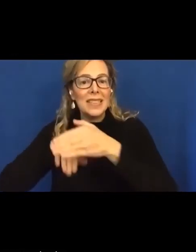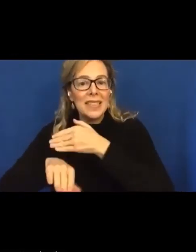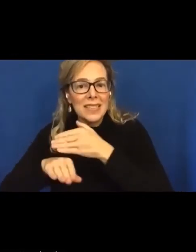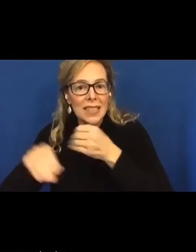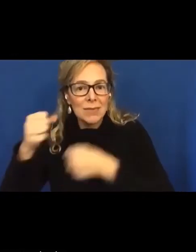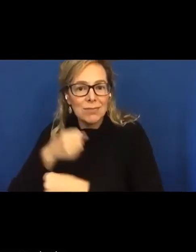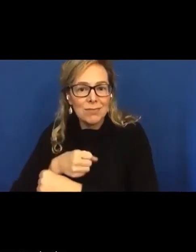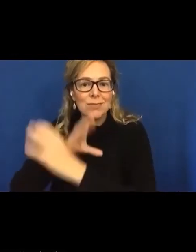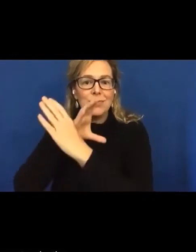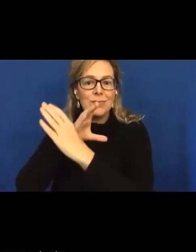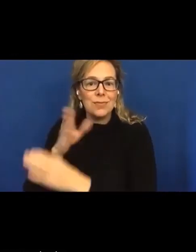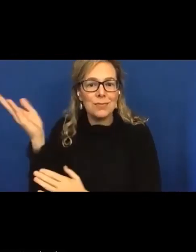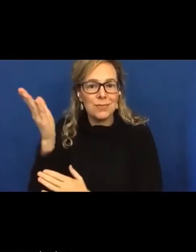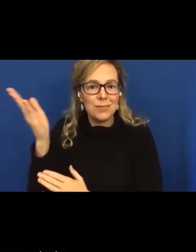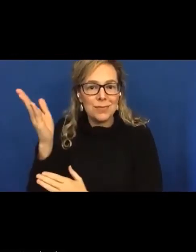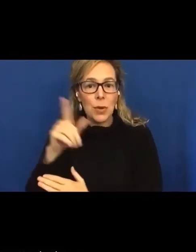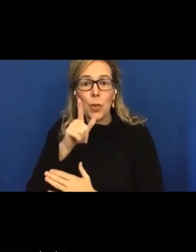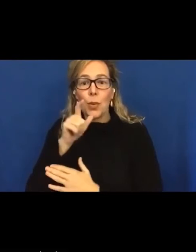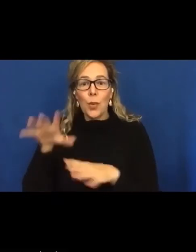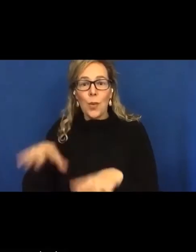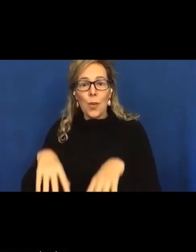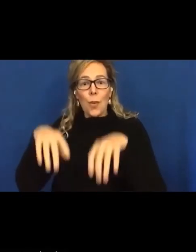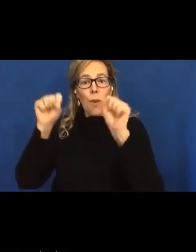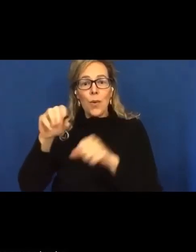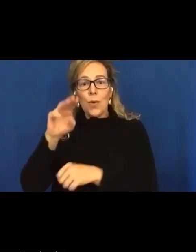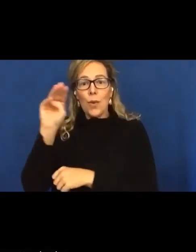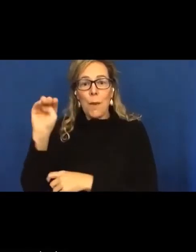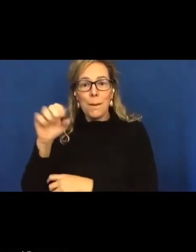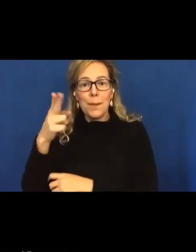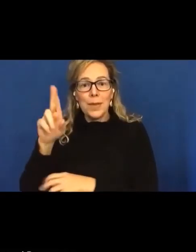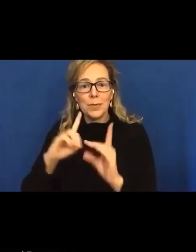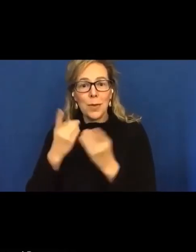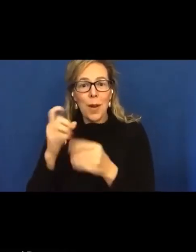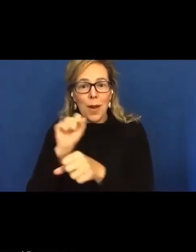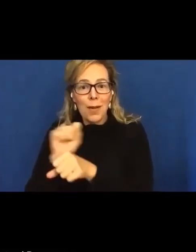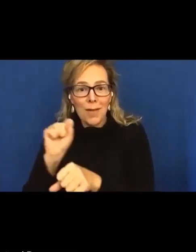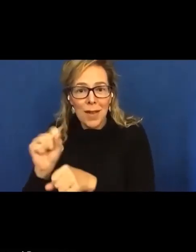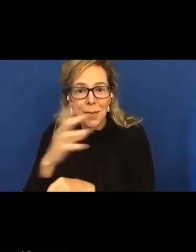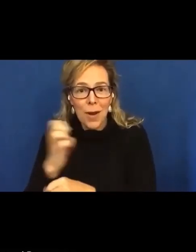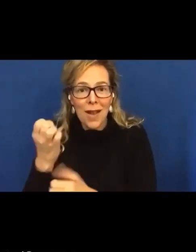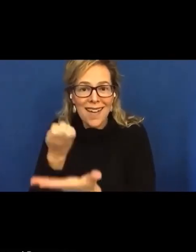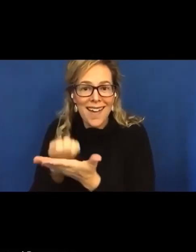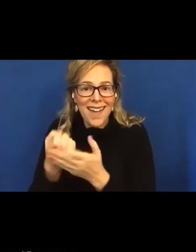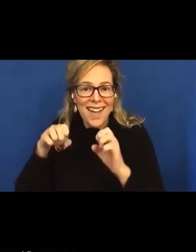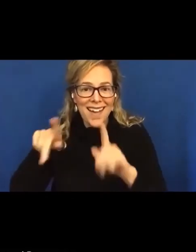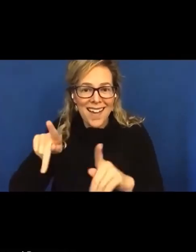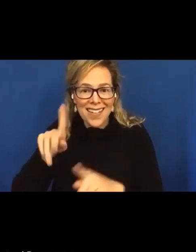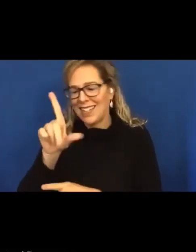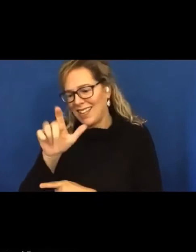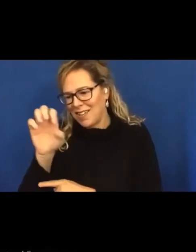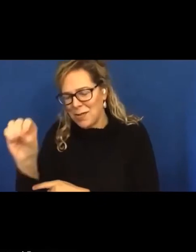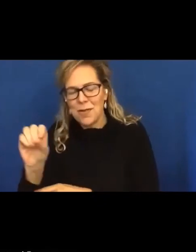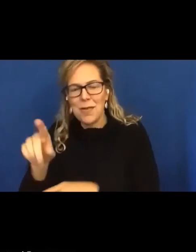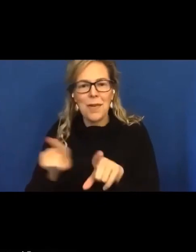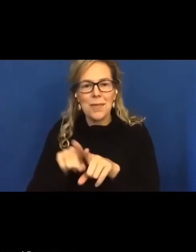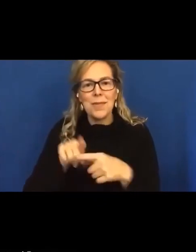And this will be put on by the Michigan Department of Labor and Economic Opportunity, Department of Natural